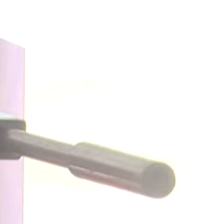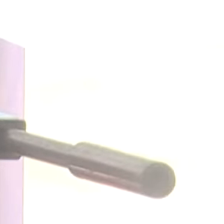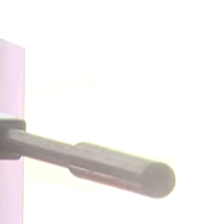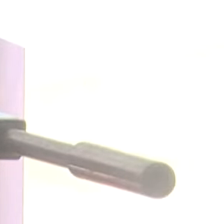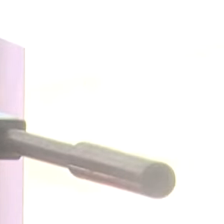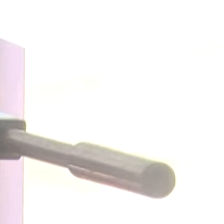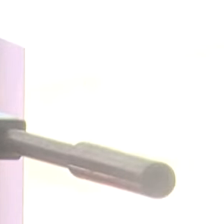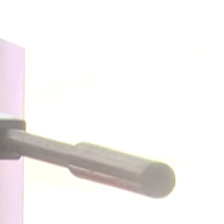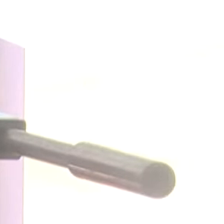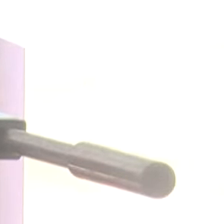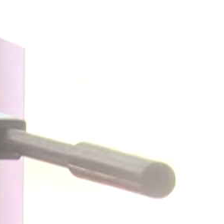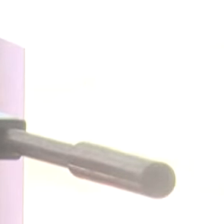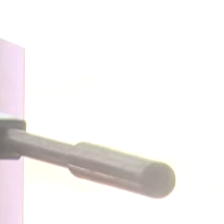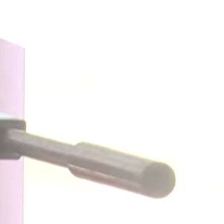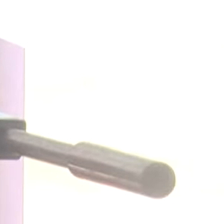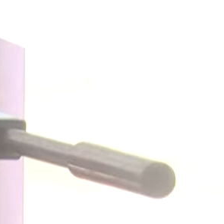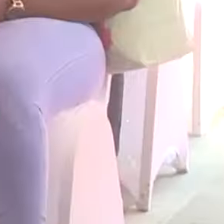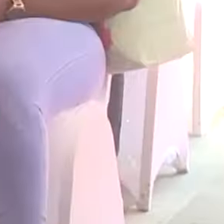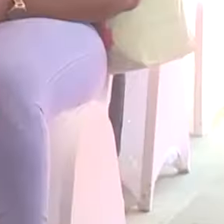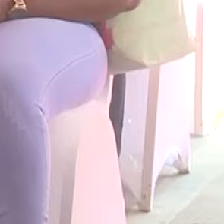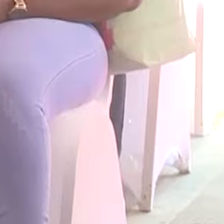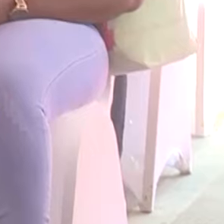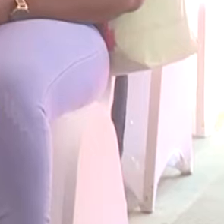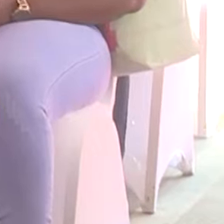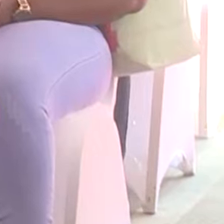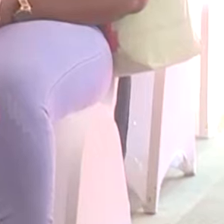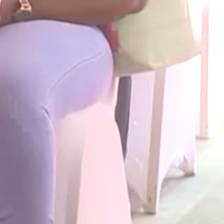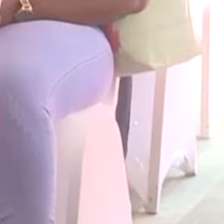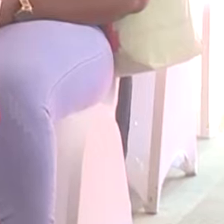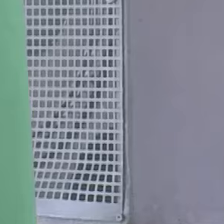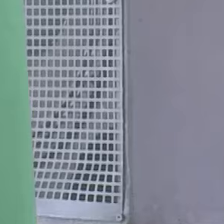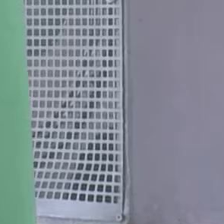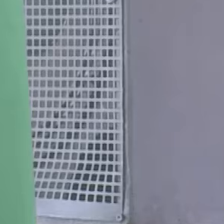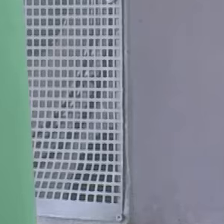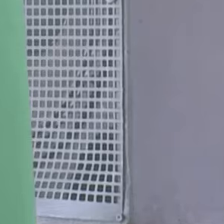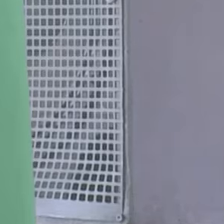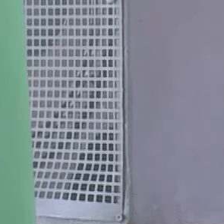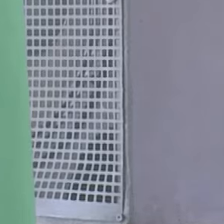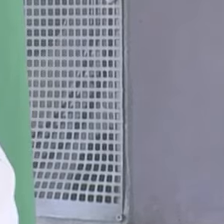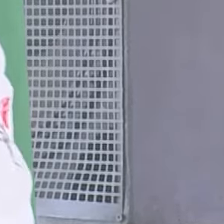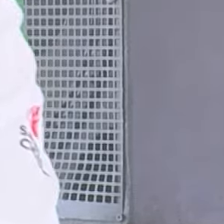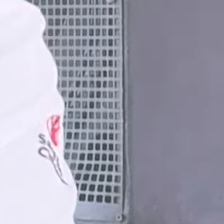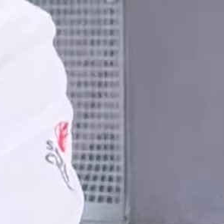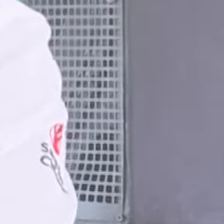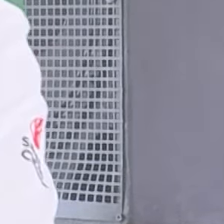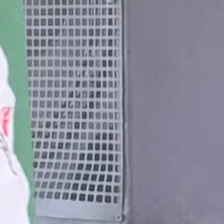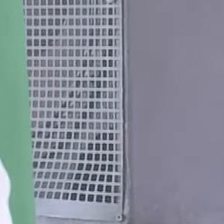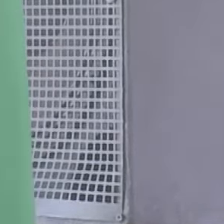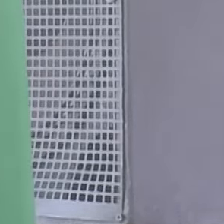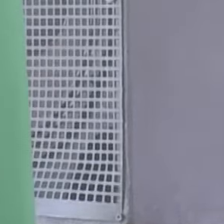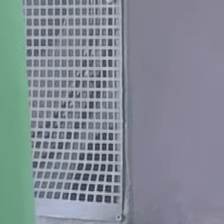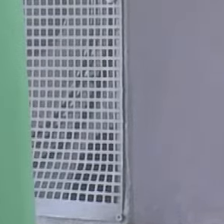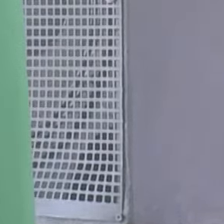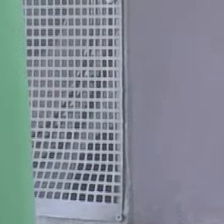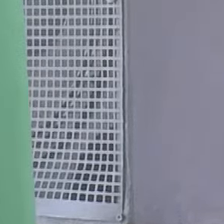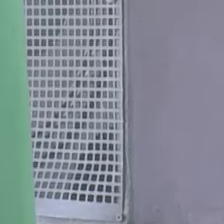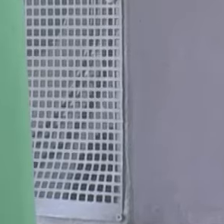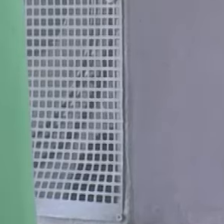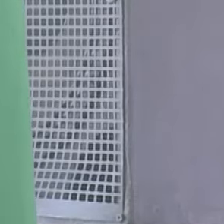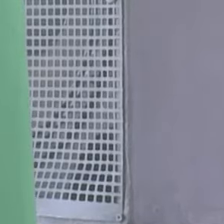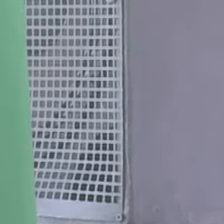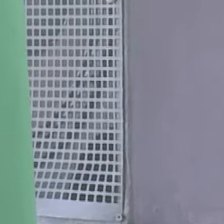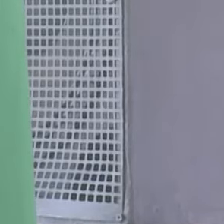international 4-pillar framework for effective responses to human trafficking. This year's commemoration was held under the theme Leave No Child Behind